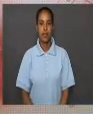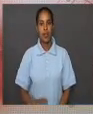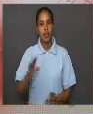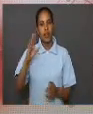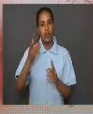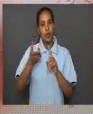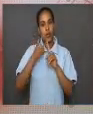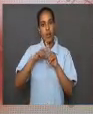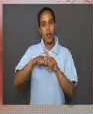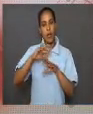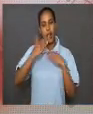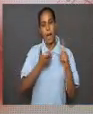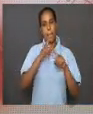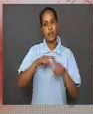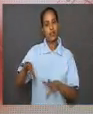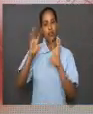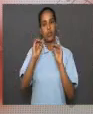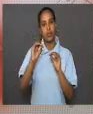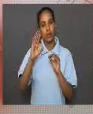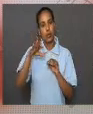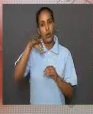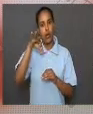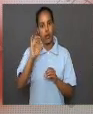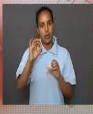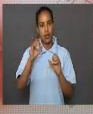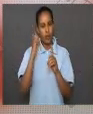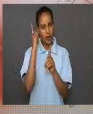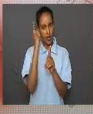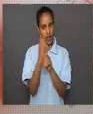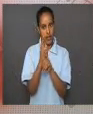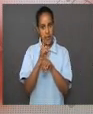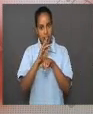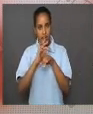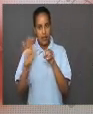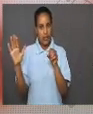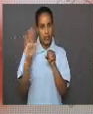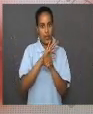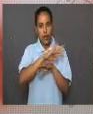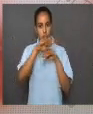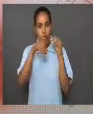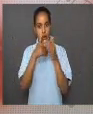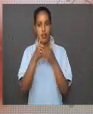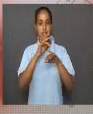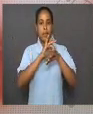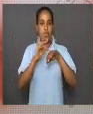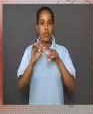Welcome back, students. Were you able to correctly fill in all of the missing